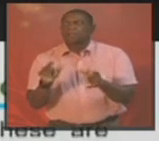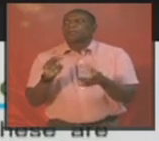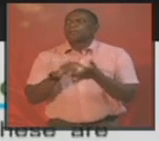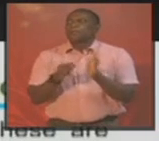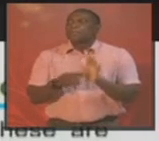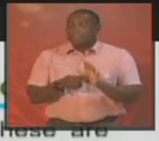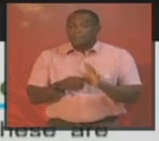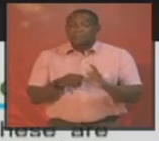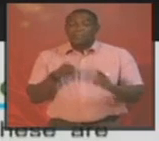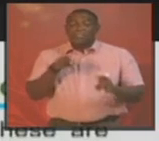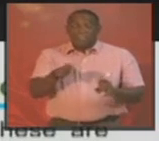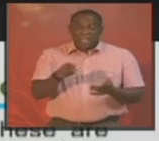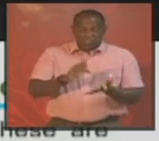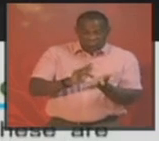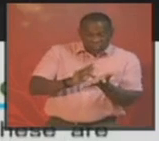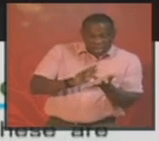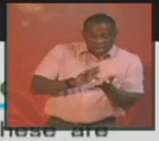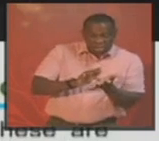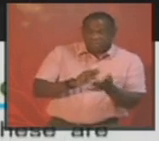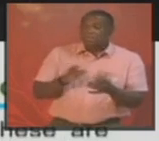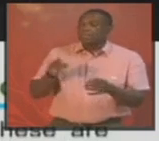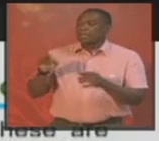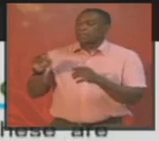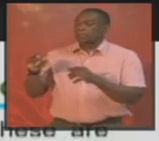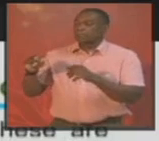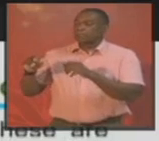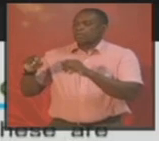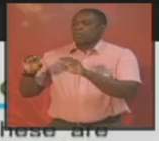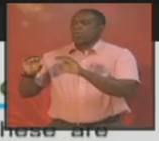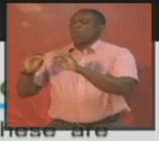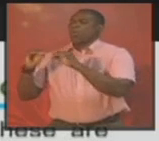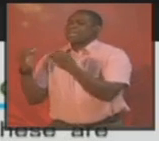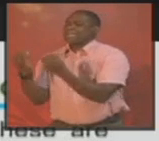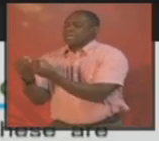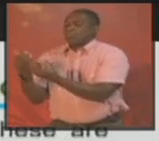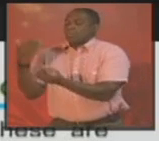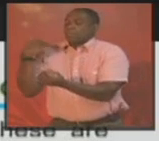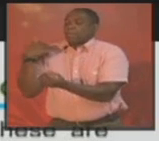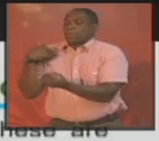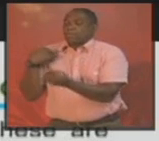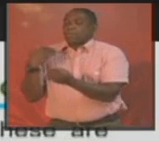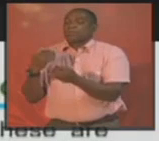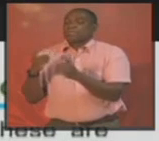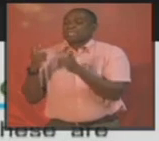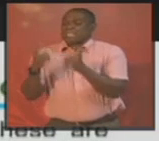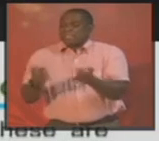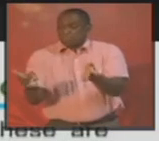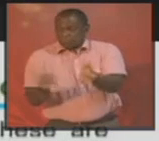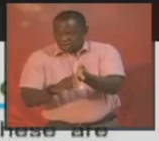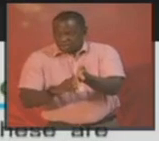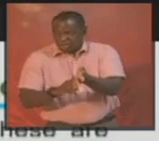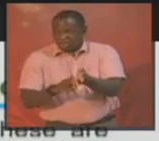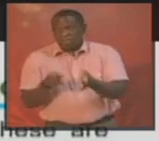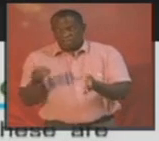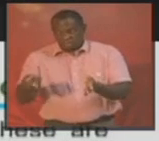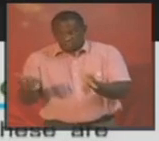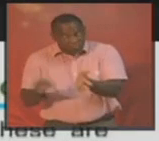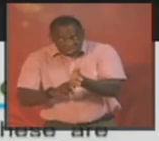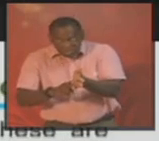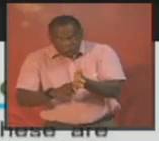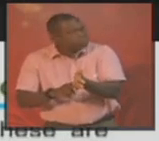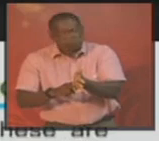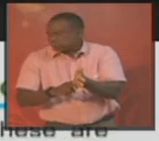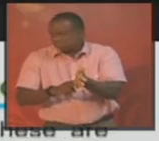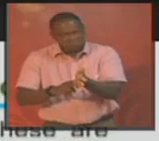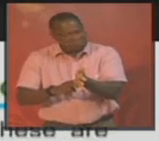Tobago. And falsified drug is drug that is completely, doesn't have any sort